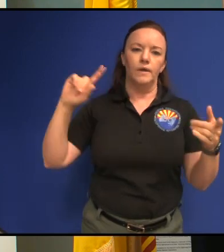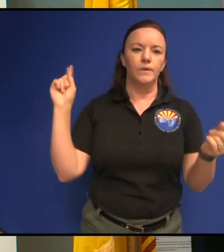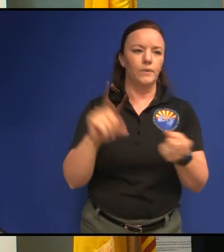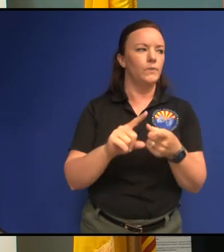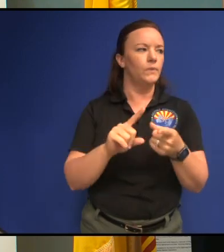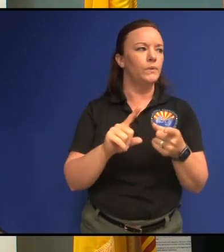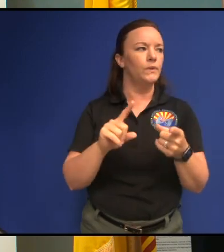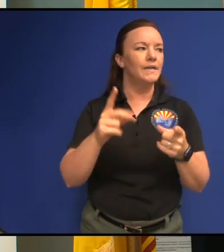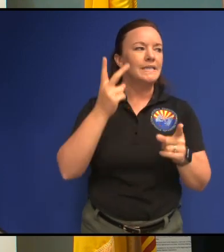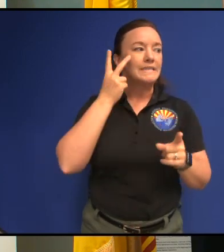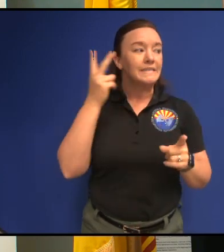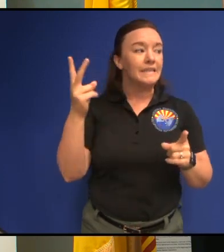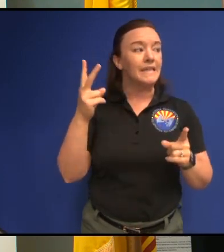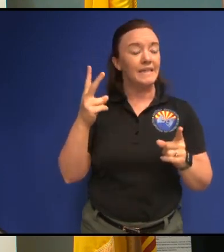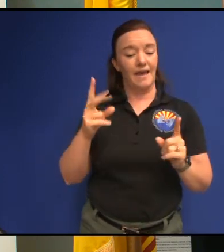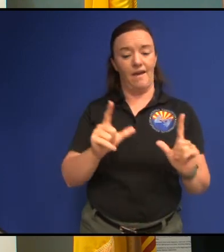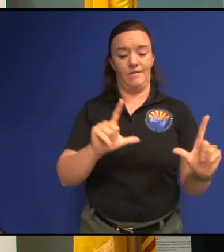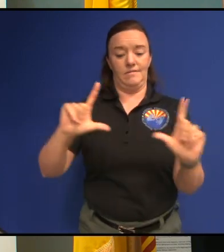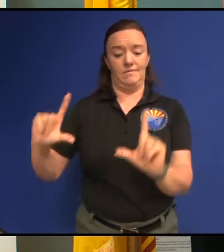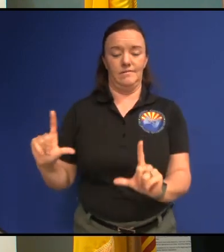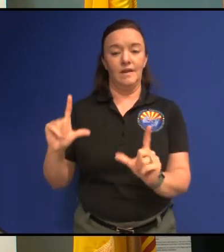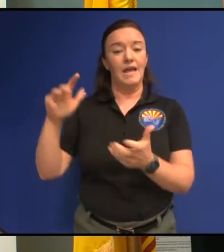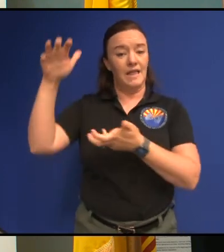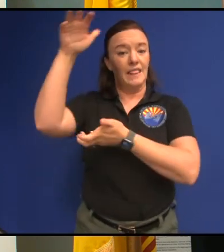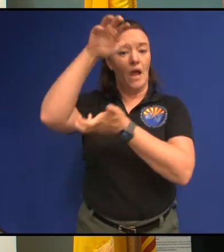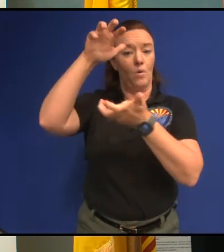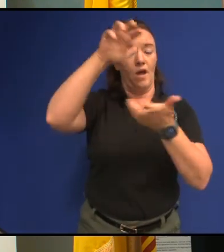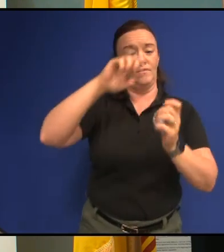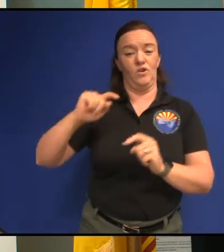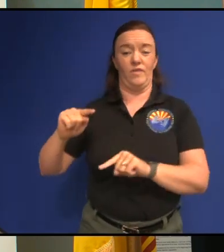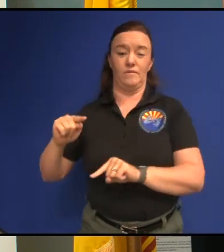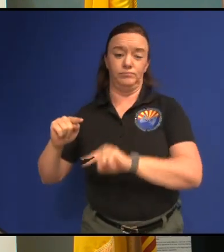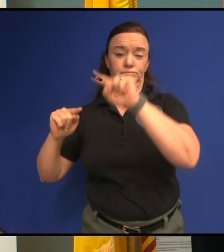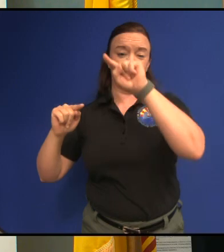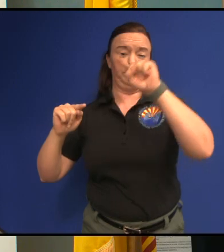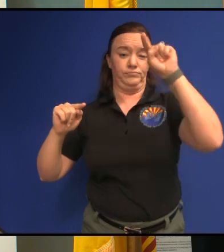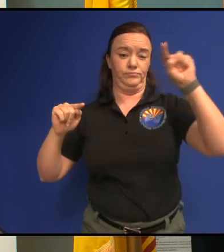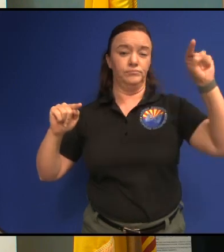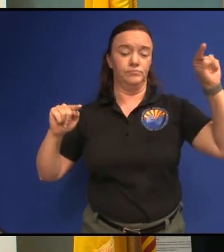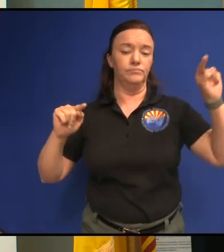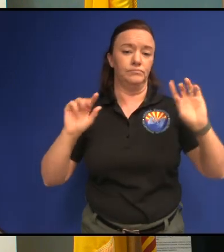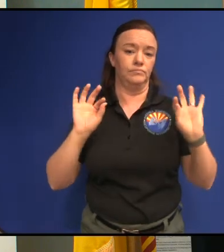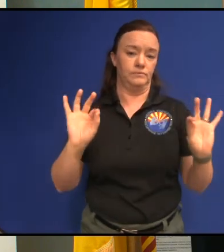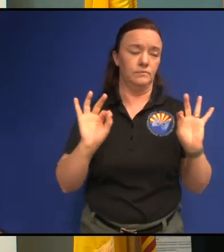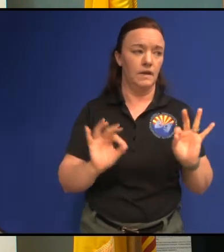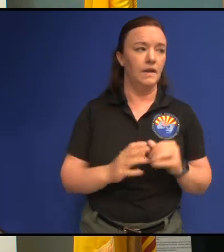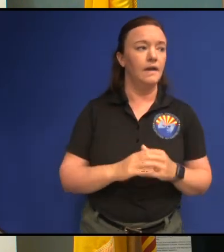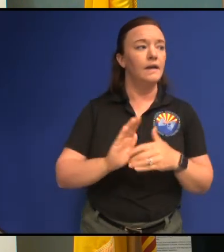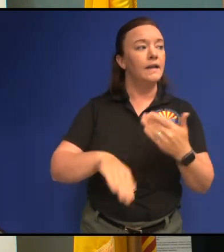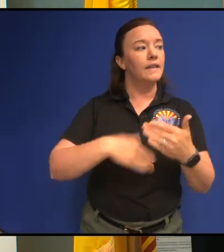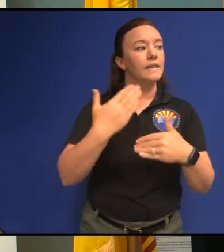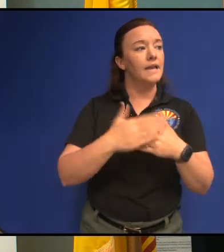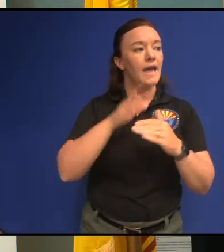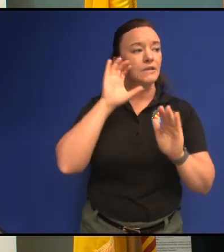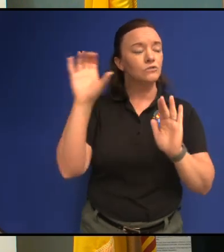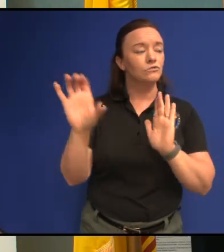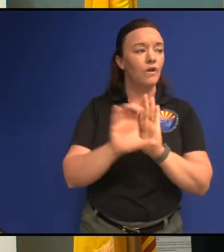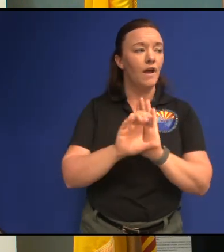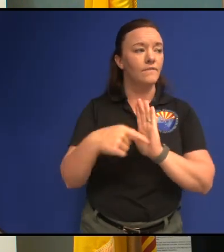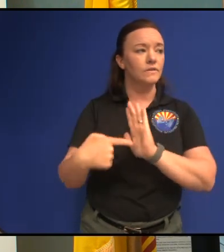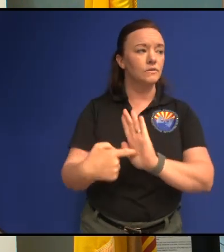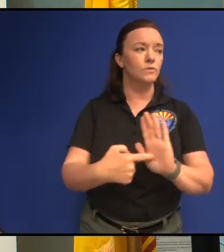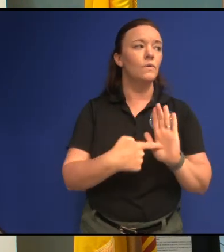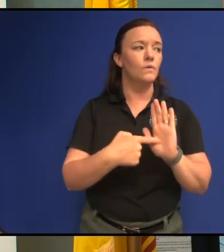the cloud cover, how much cloud cover we carry through as that moisture comes in. So this next graphic here actually